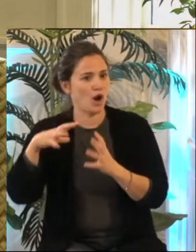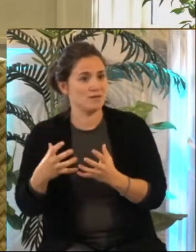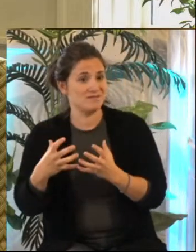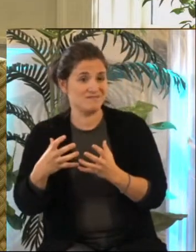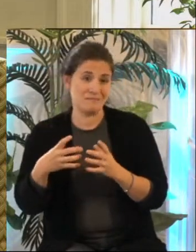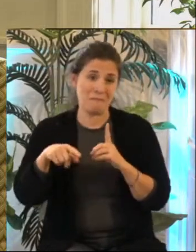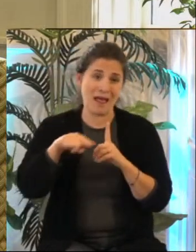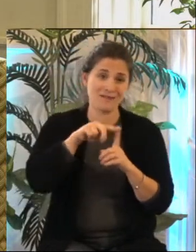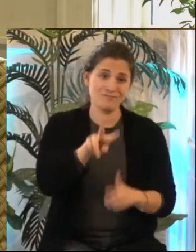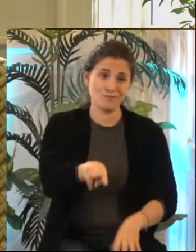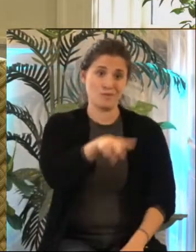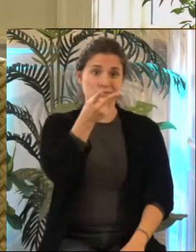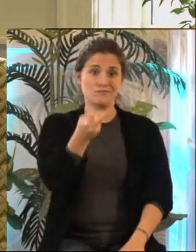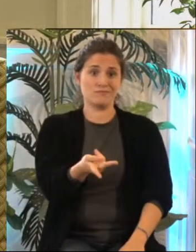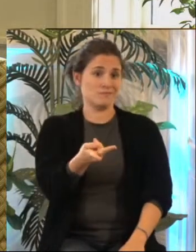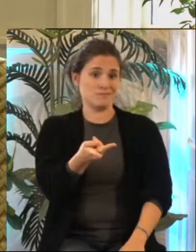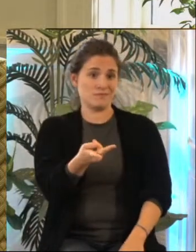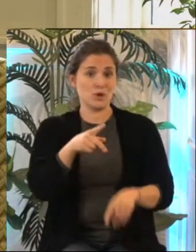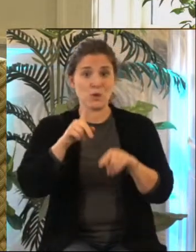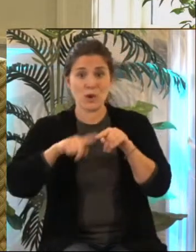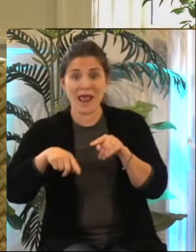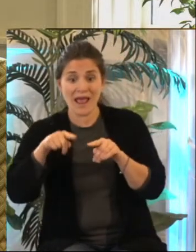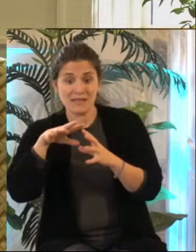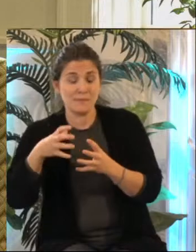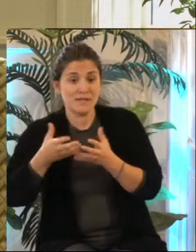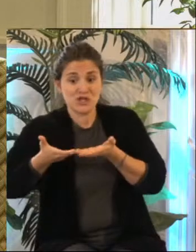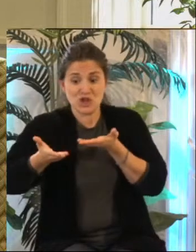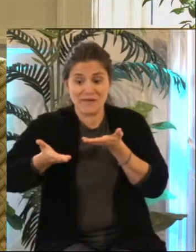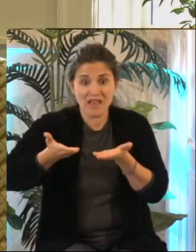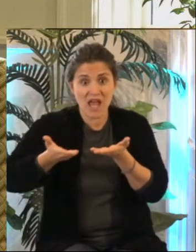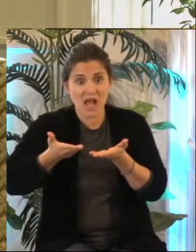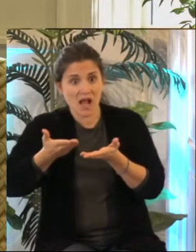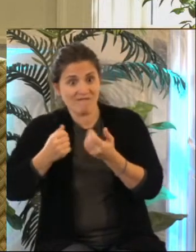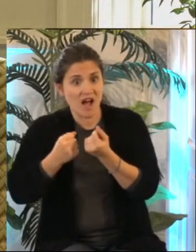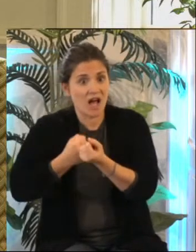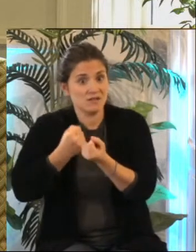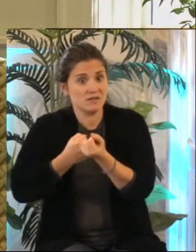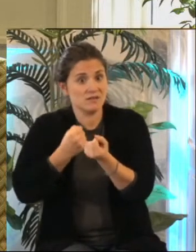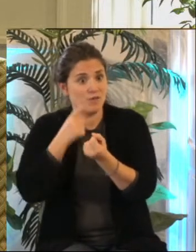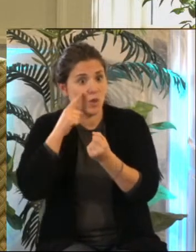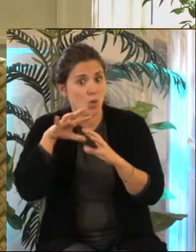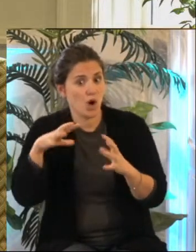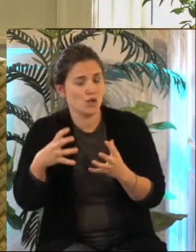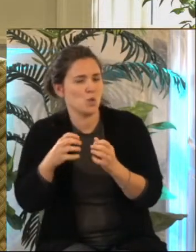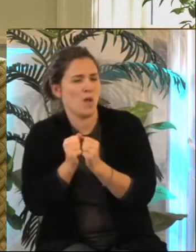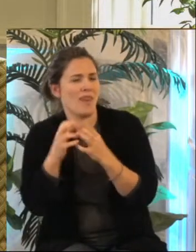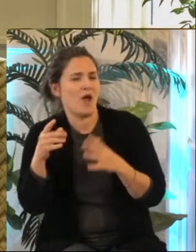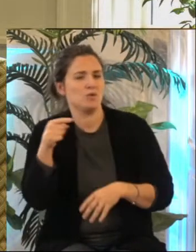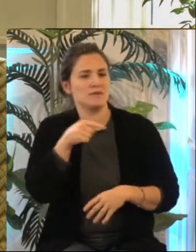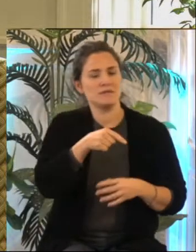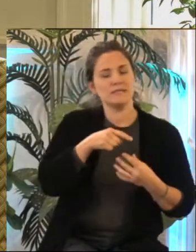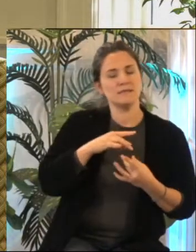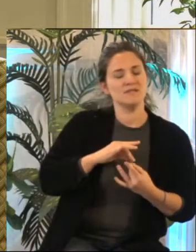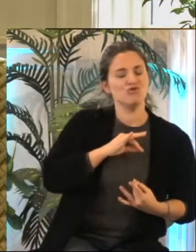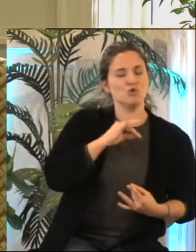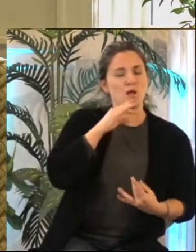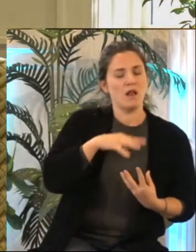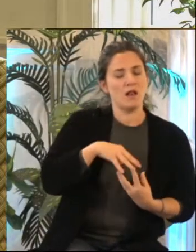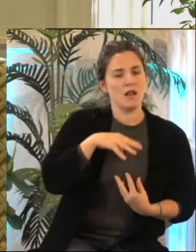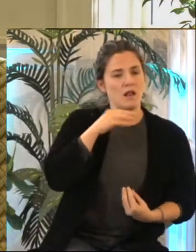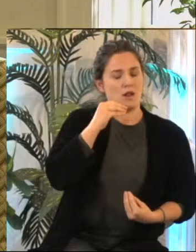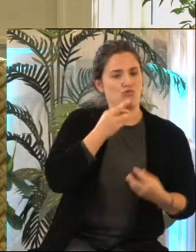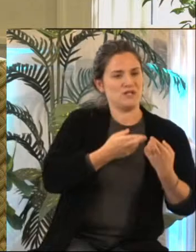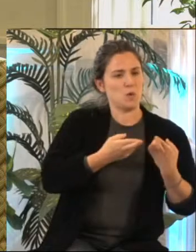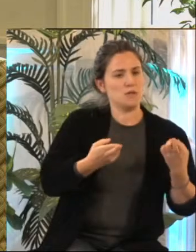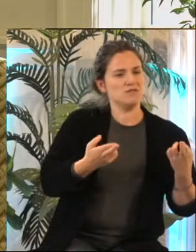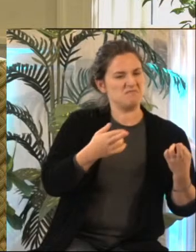some spiritual tools and resources. So that's what I want to talk about today. I learned these 4 from teacher and author Andrew Harvey, who was here